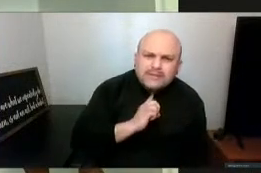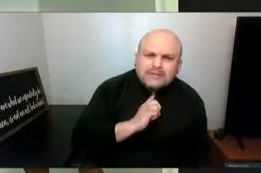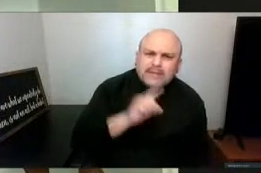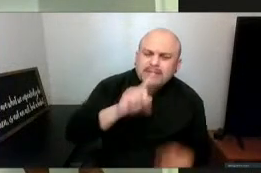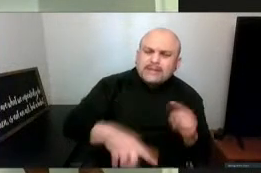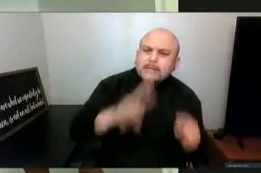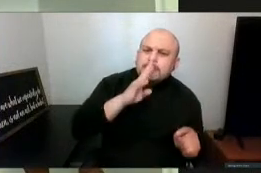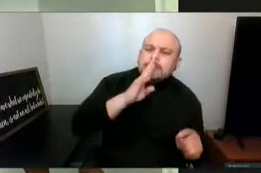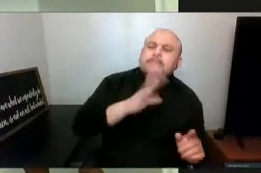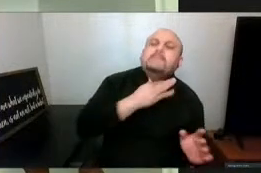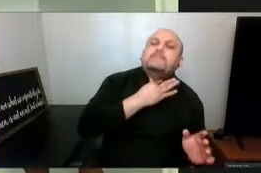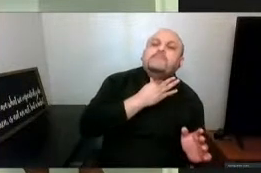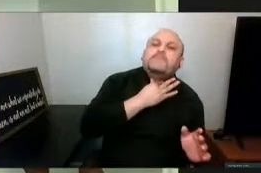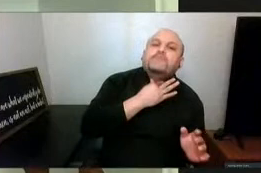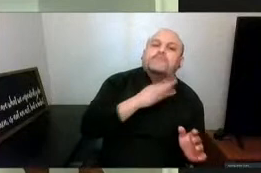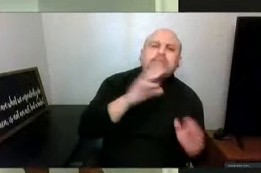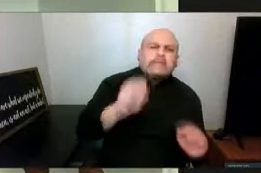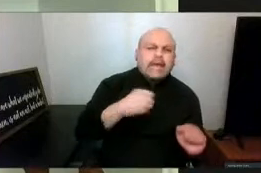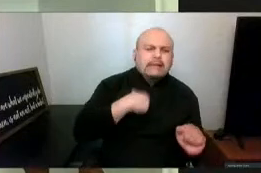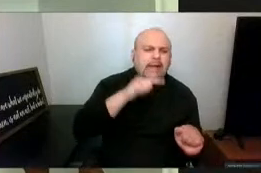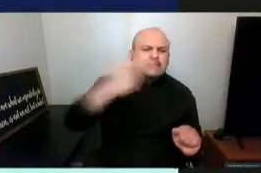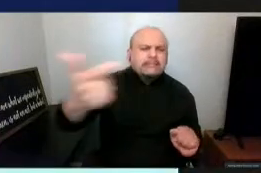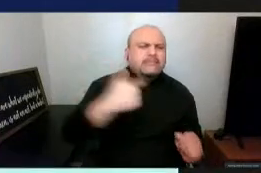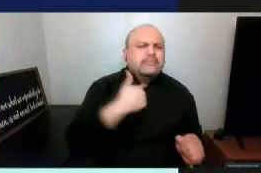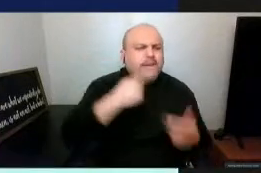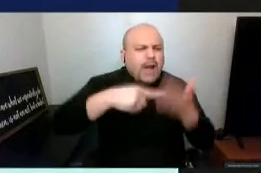Perhaps somebody else can go. I don't know what happened to me. Dr.